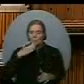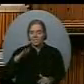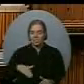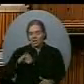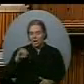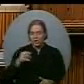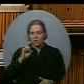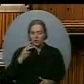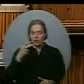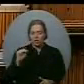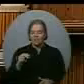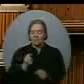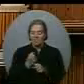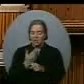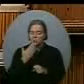Order.